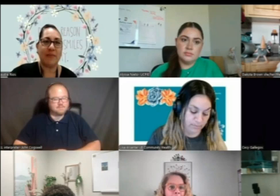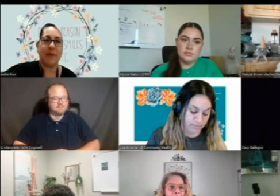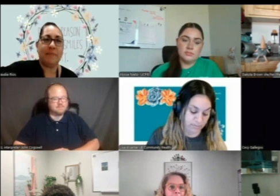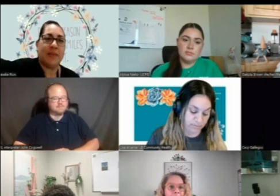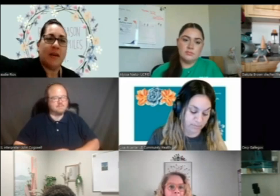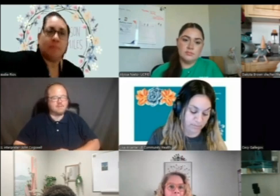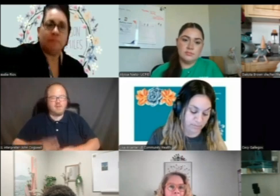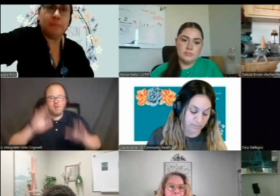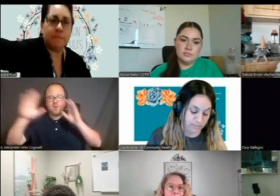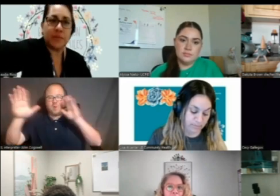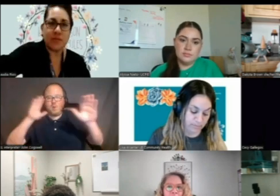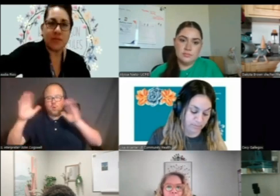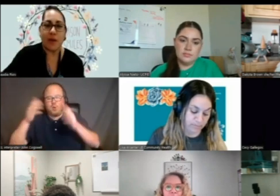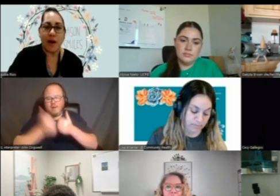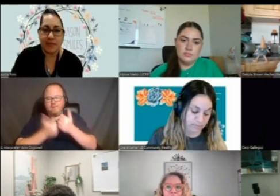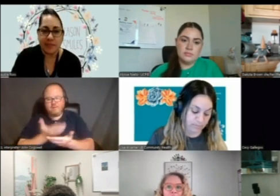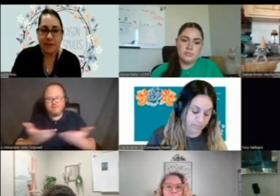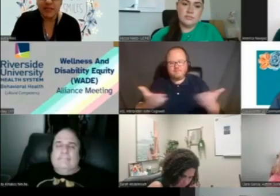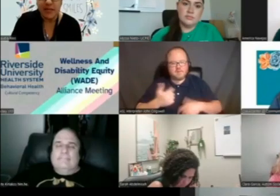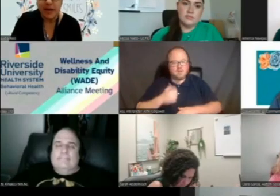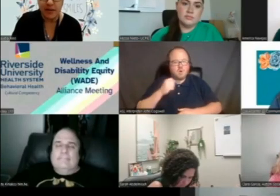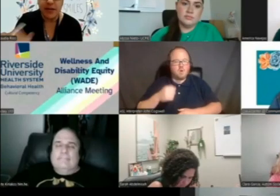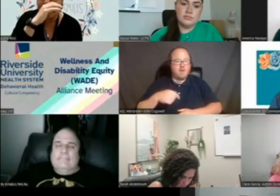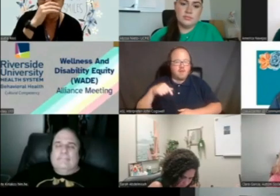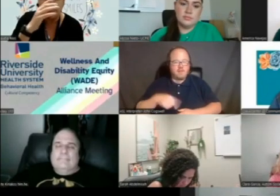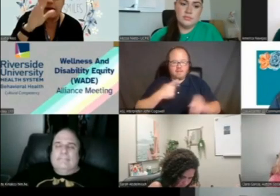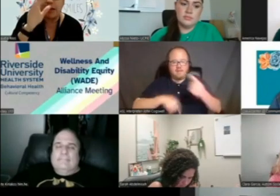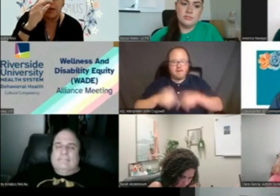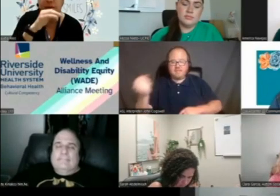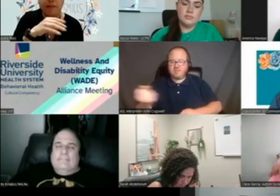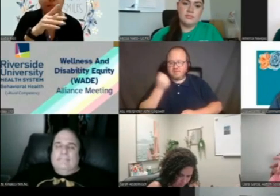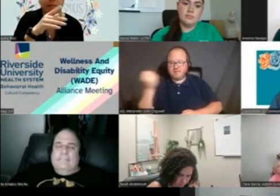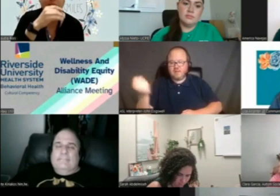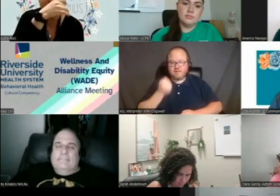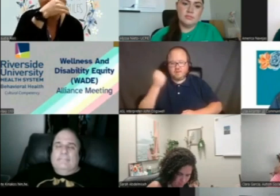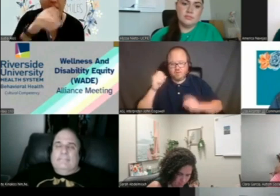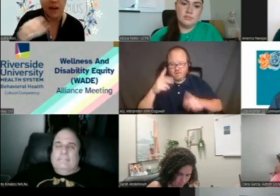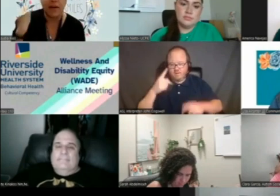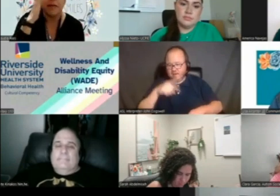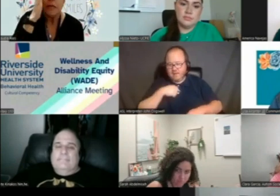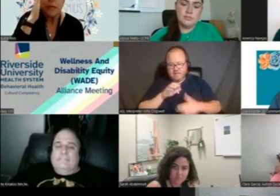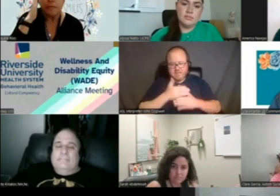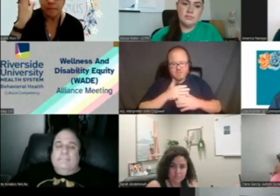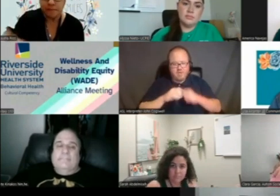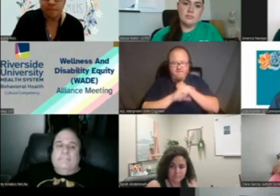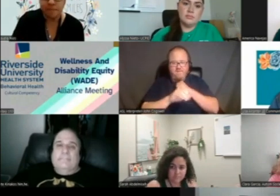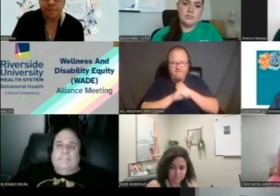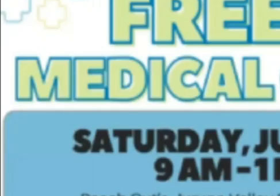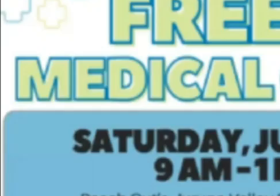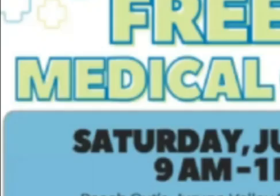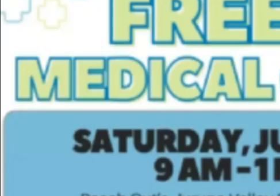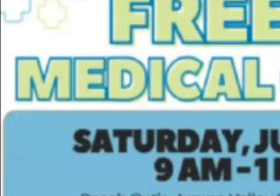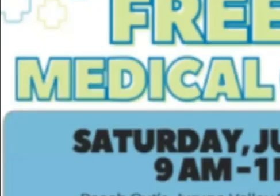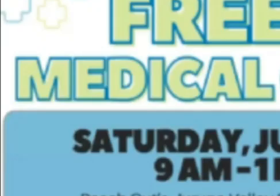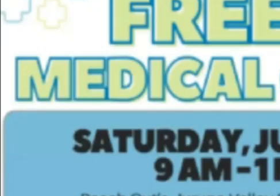Hello, everyone. So, uh, this coming Saturday, uh, is it okay for me to share the flyer? You go right ahead.